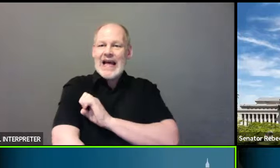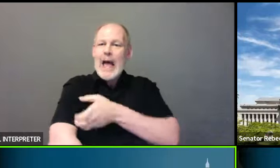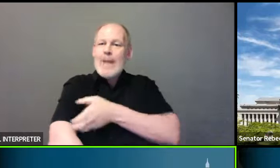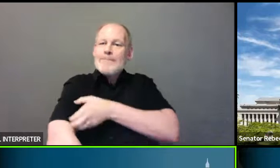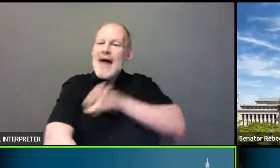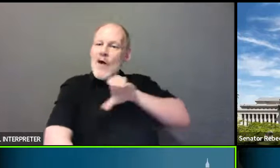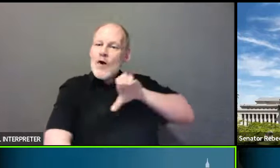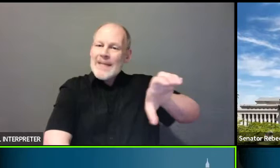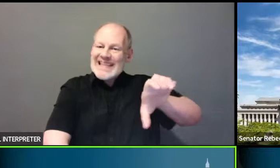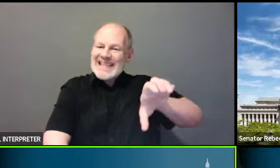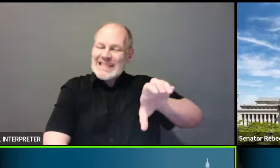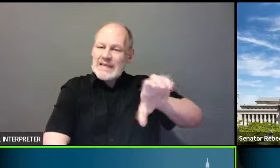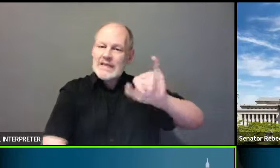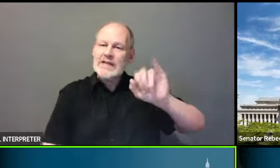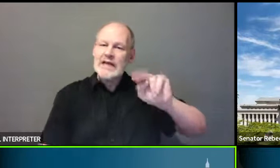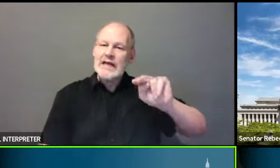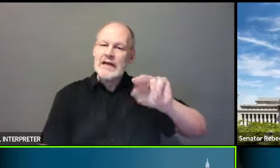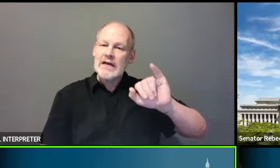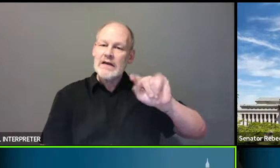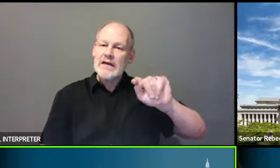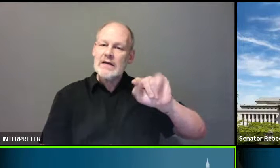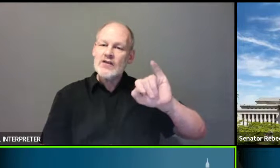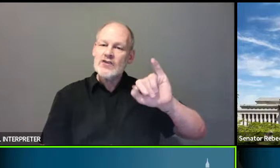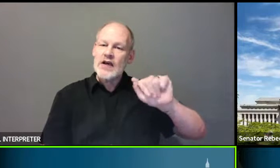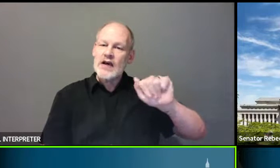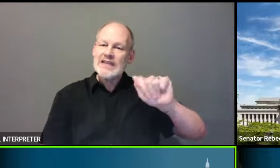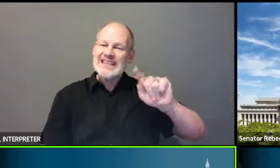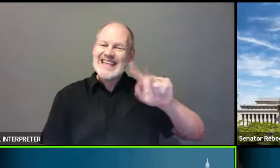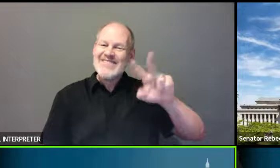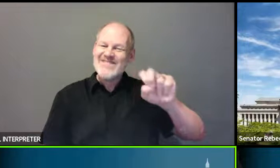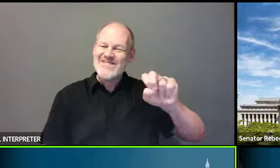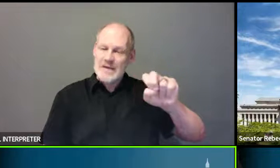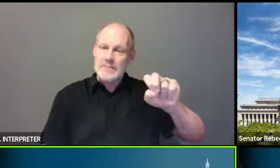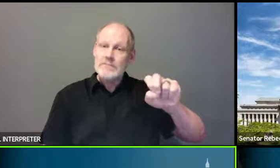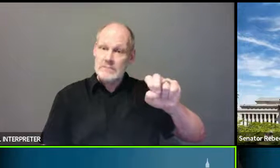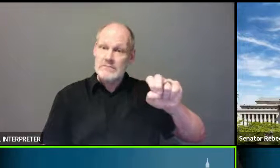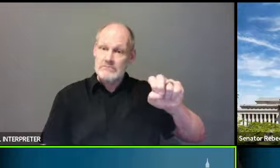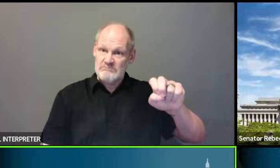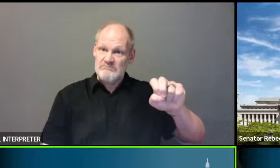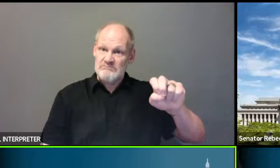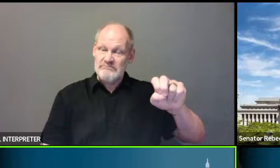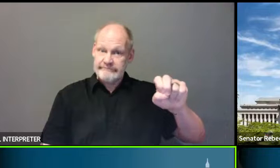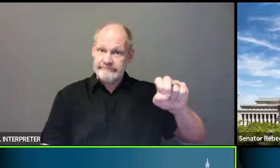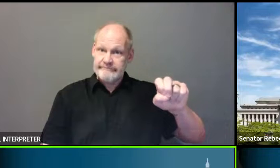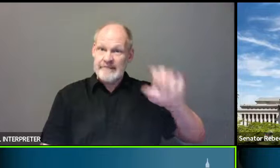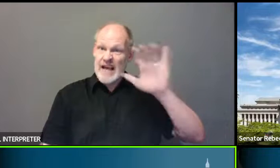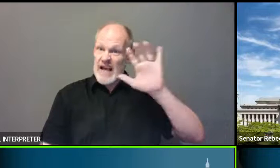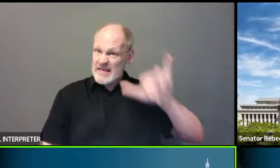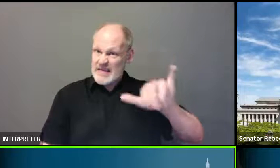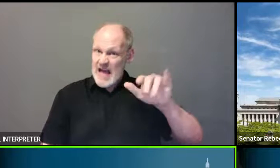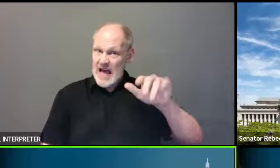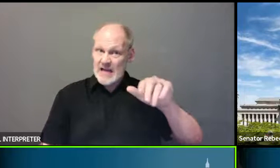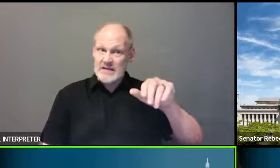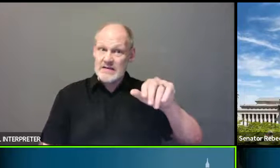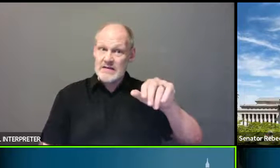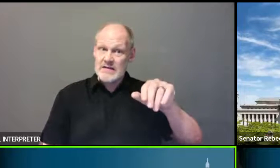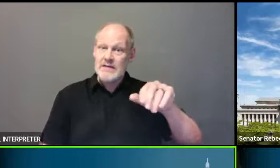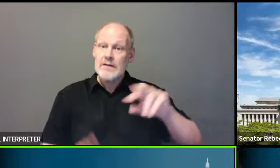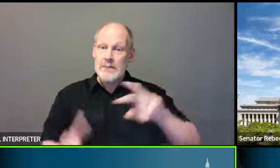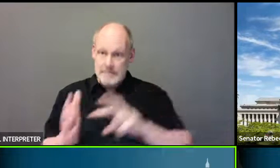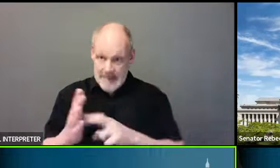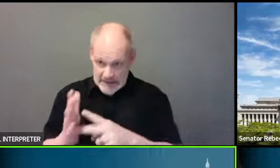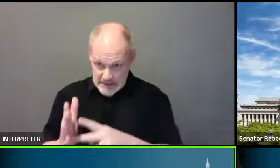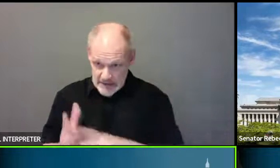this project is going to take under and